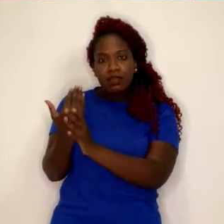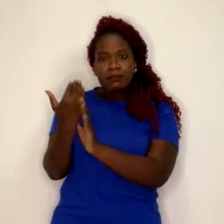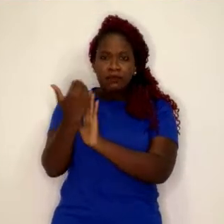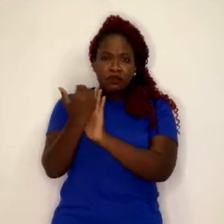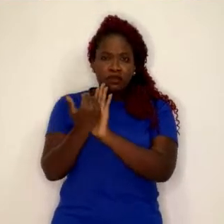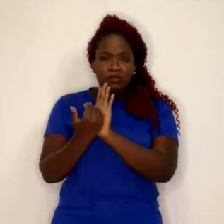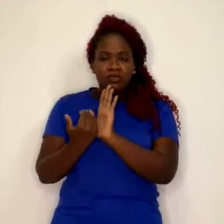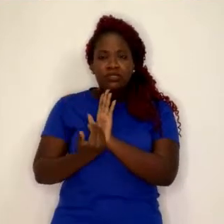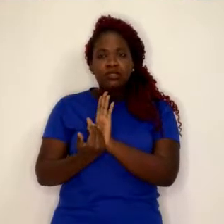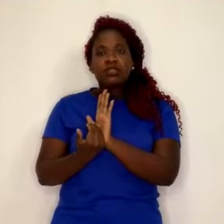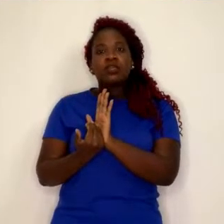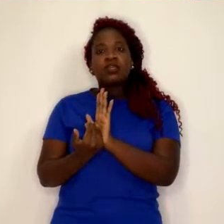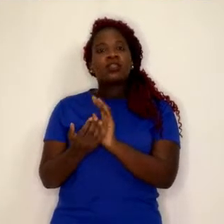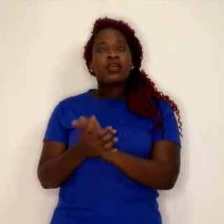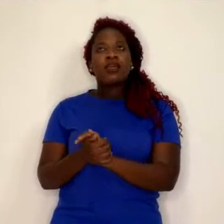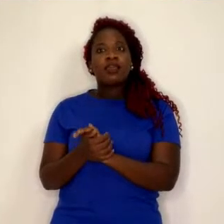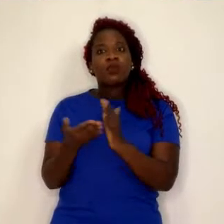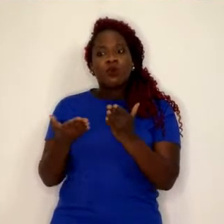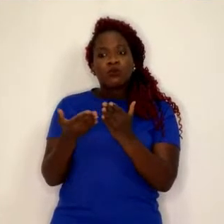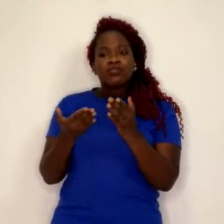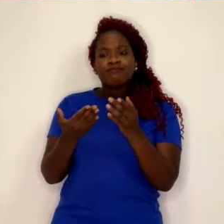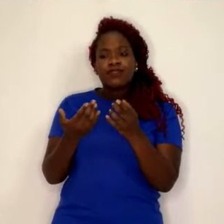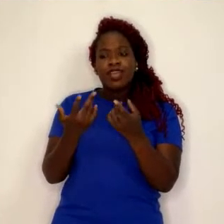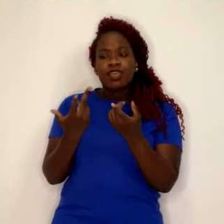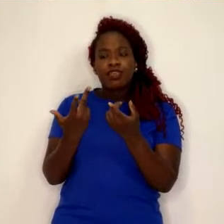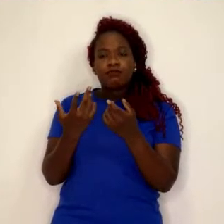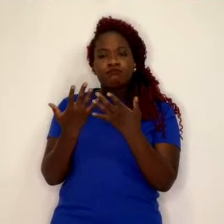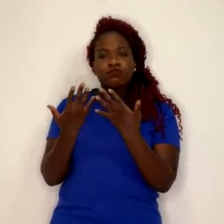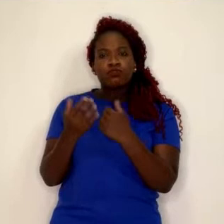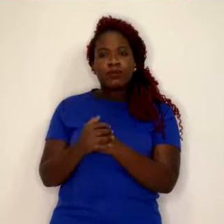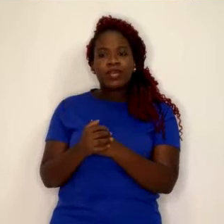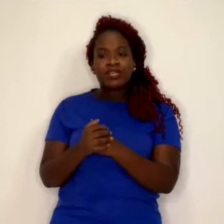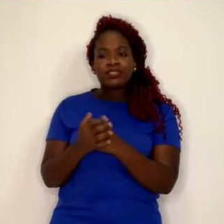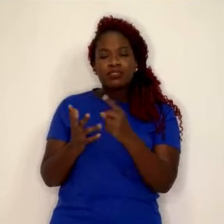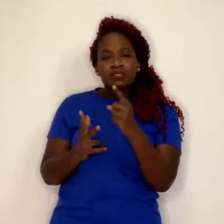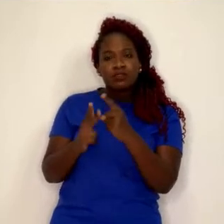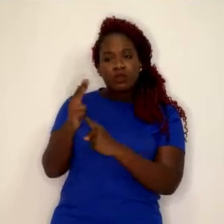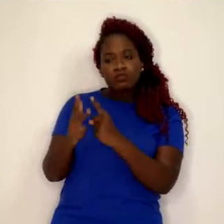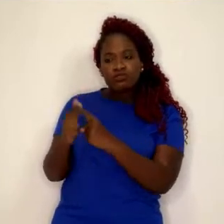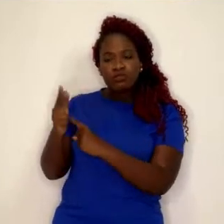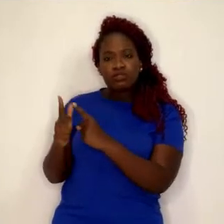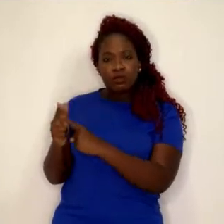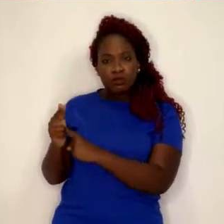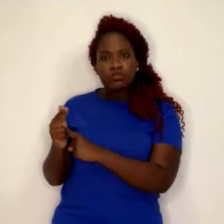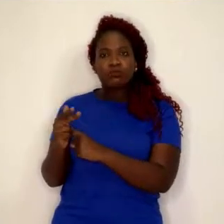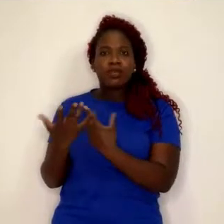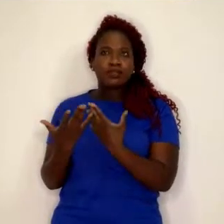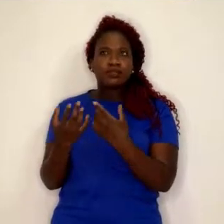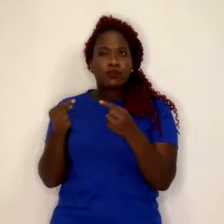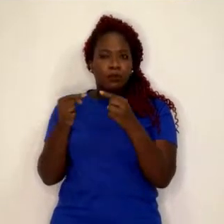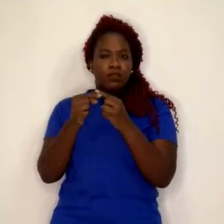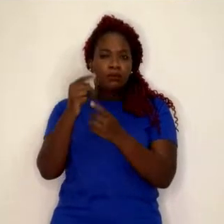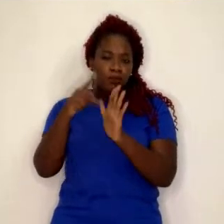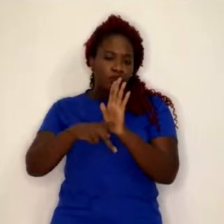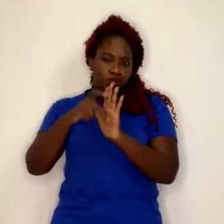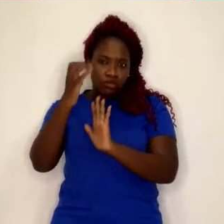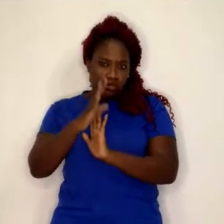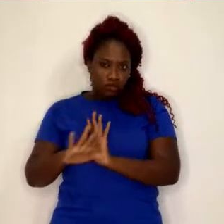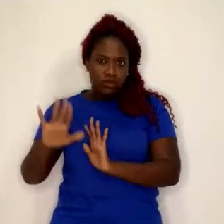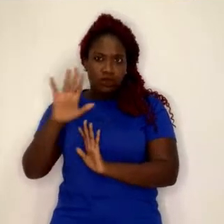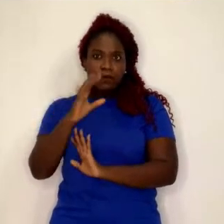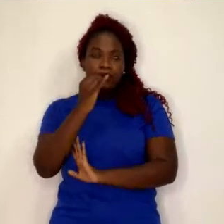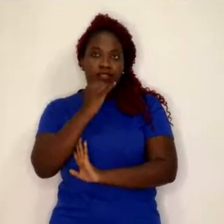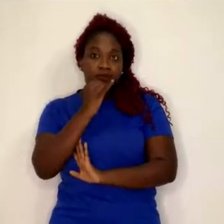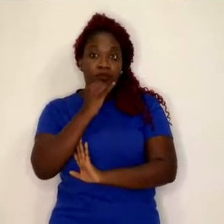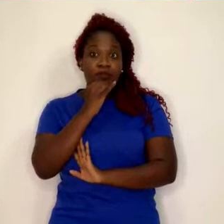develop programs that currently are under threat, but who that configured a national